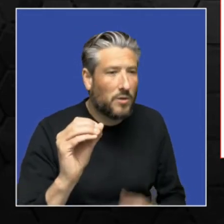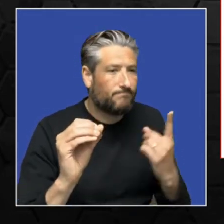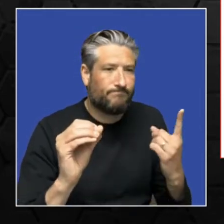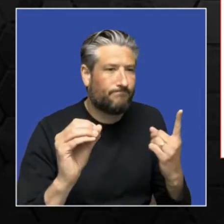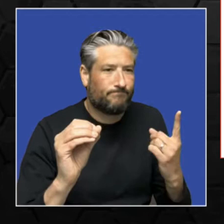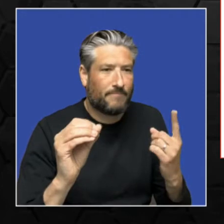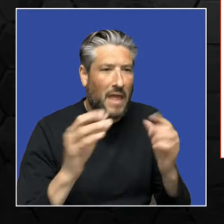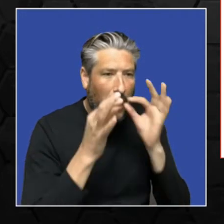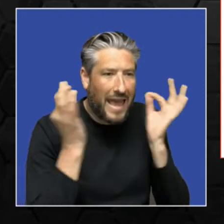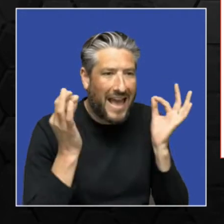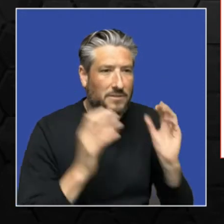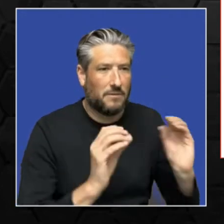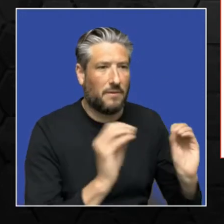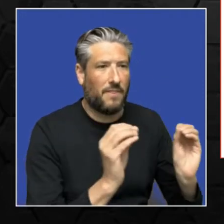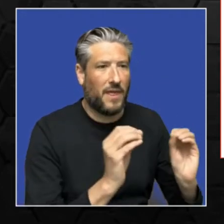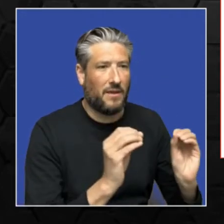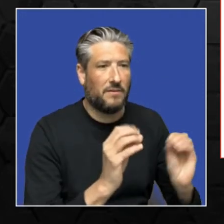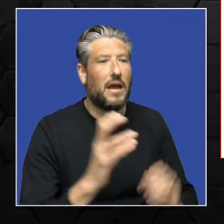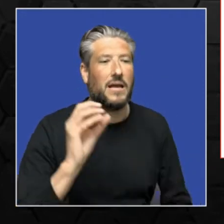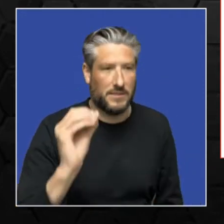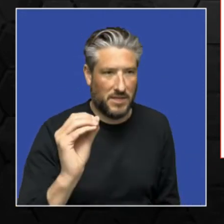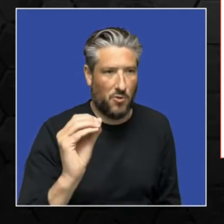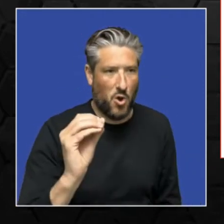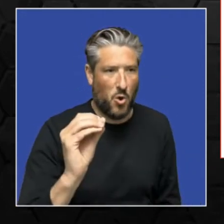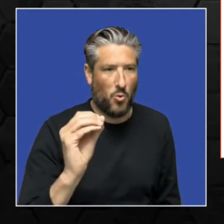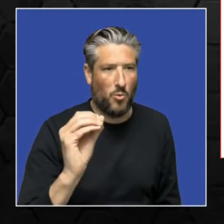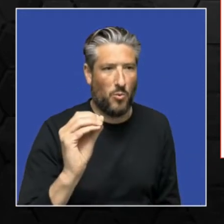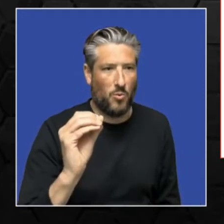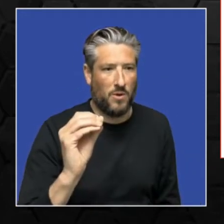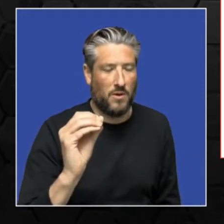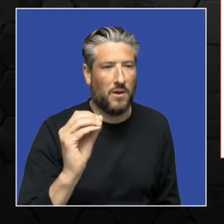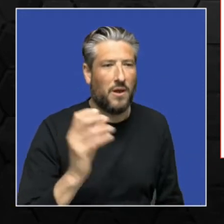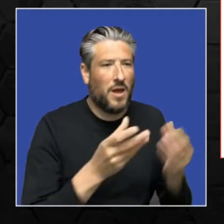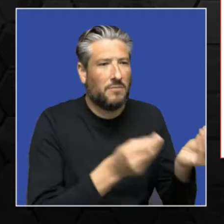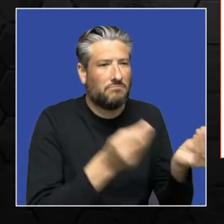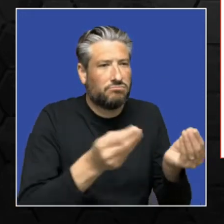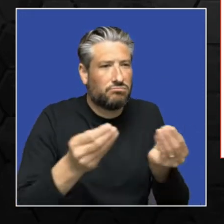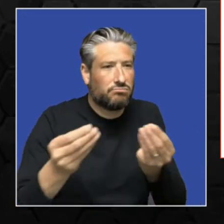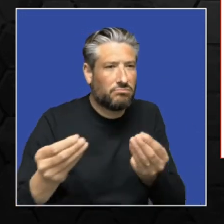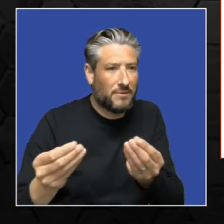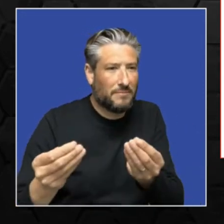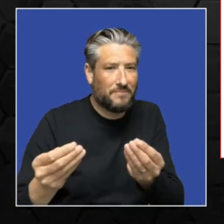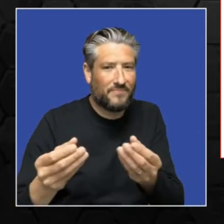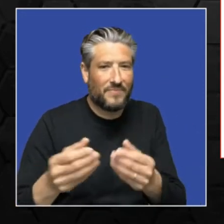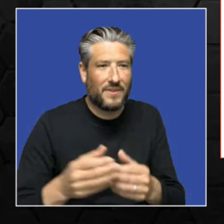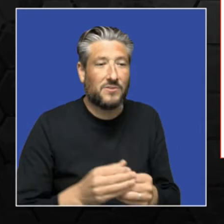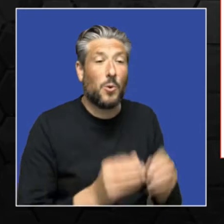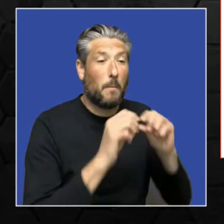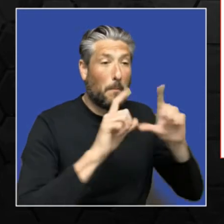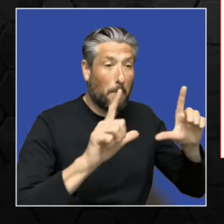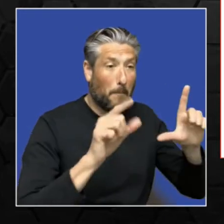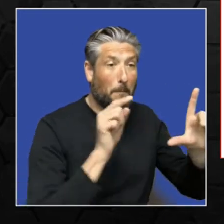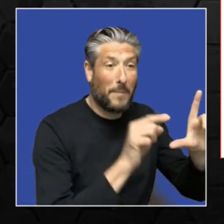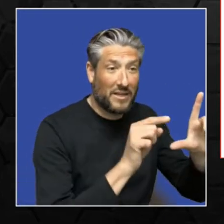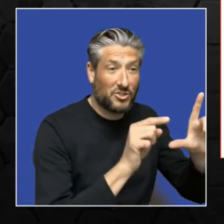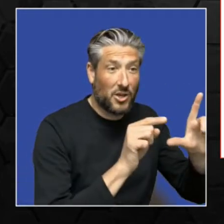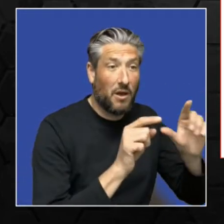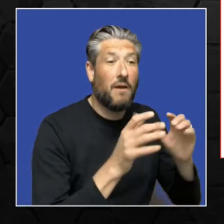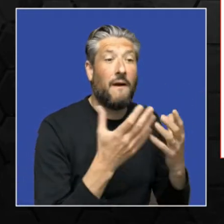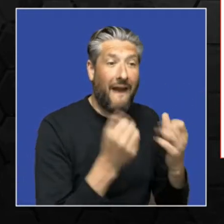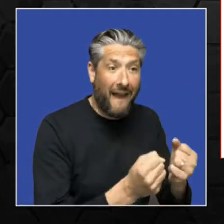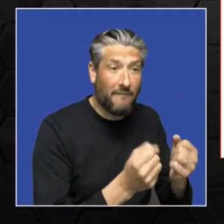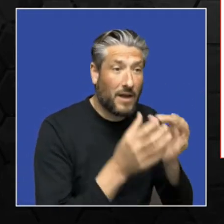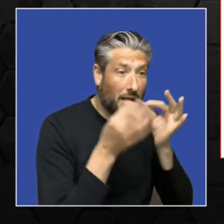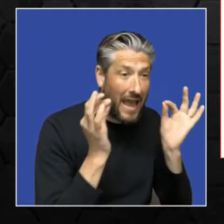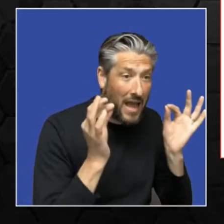network that gives the right zeros and ones corresponding to whether a cat exists in the image or not. So now for such a